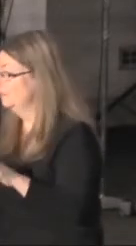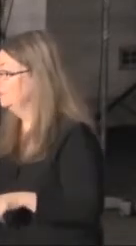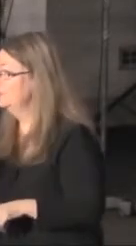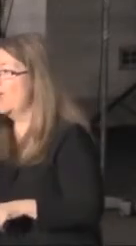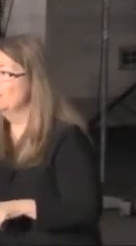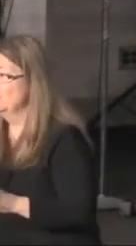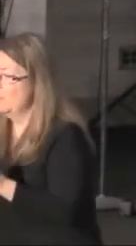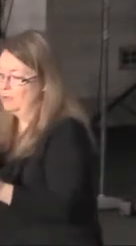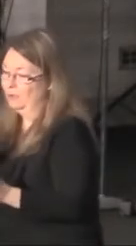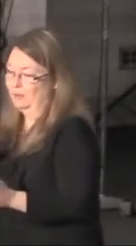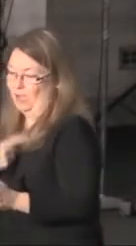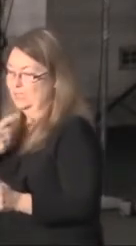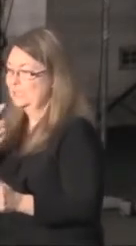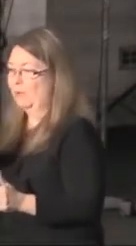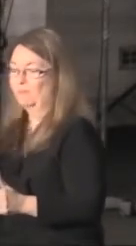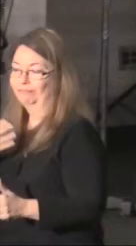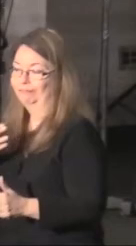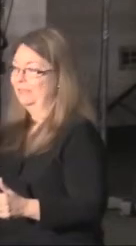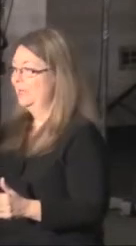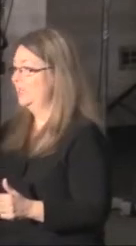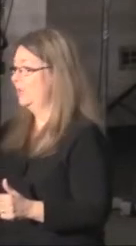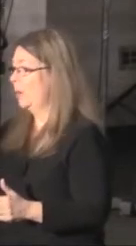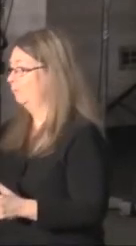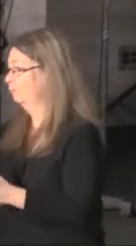most of us would say, man, our hero's gone. The